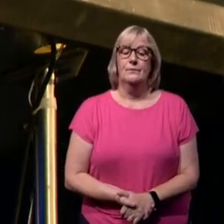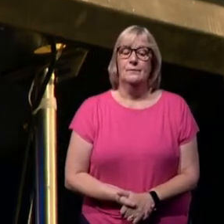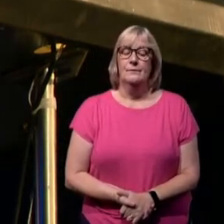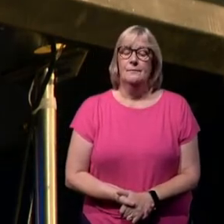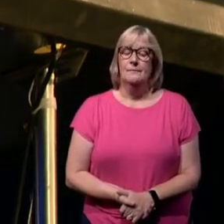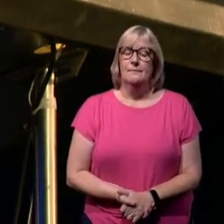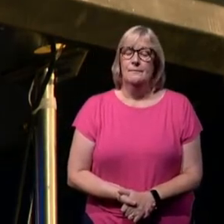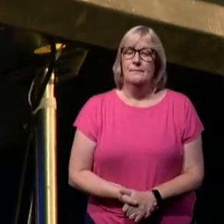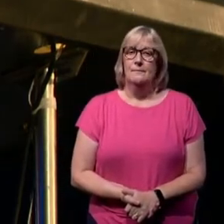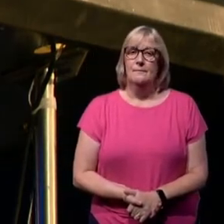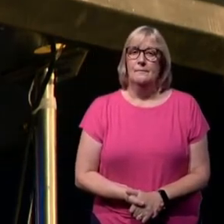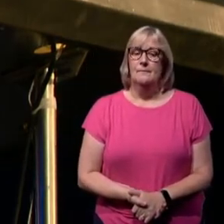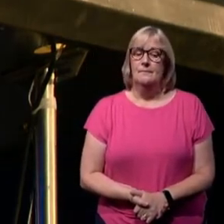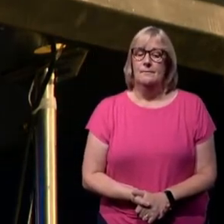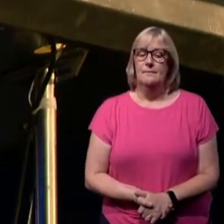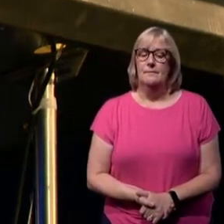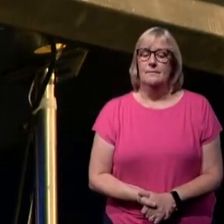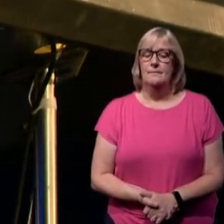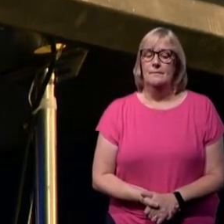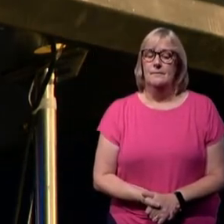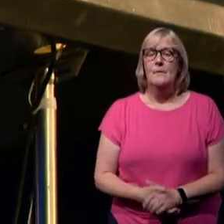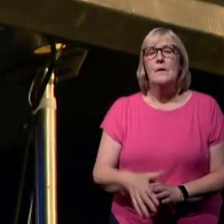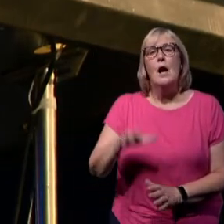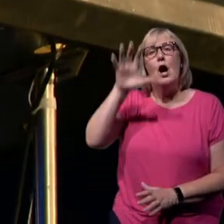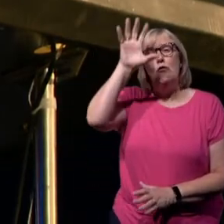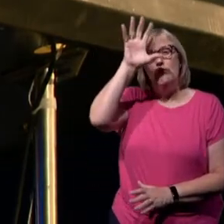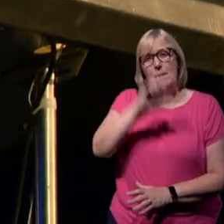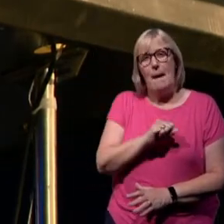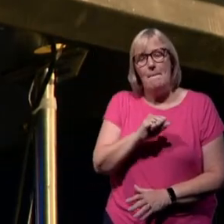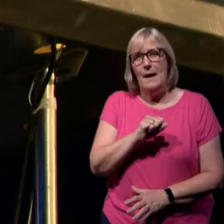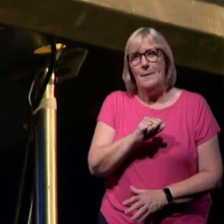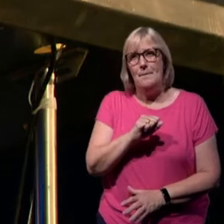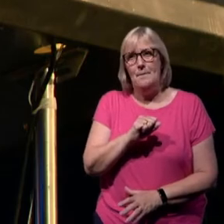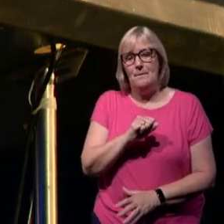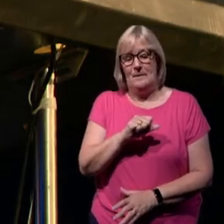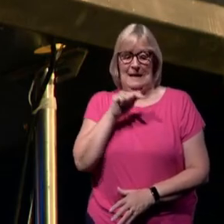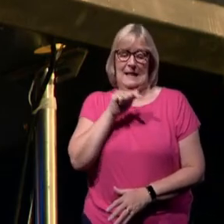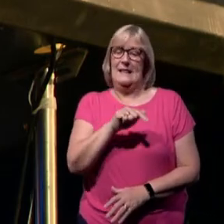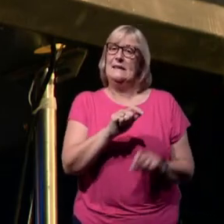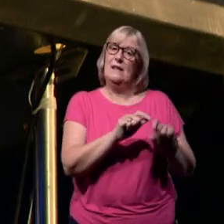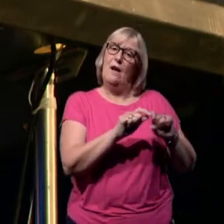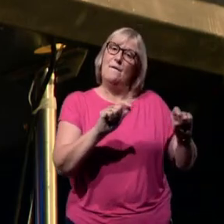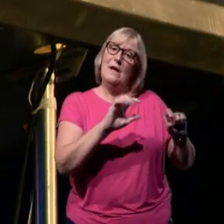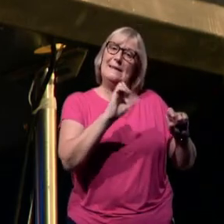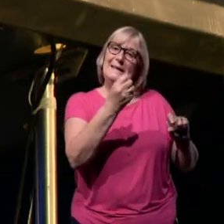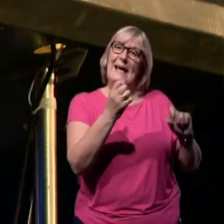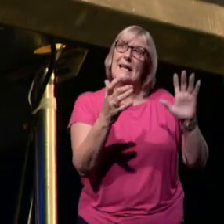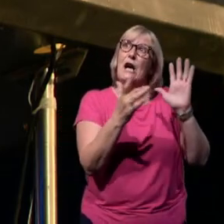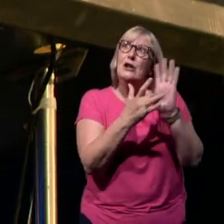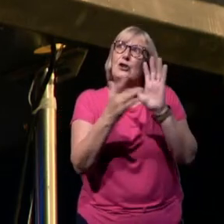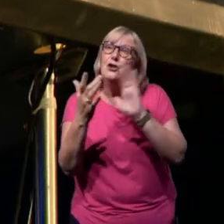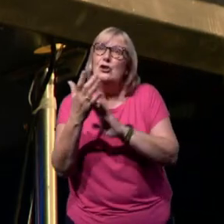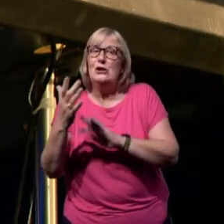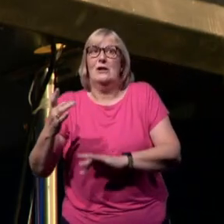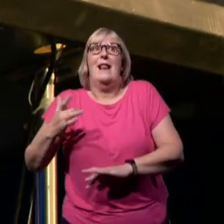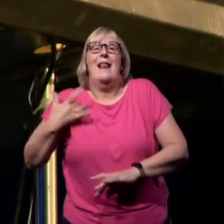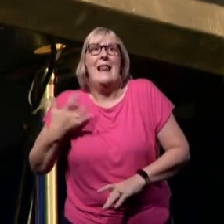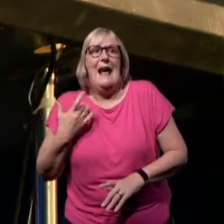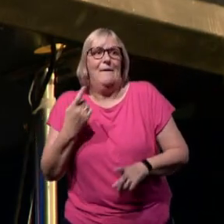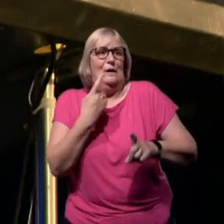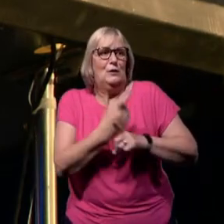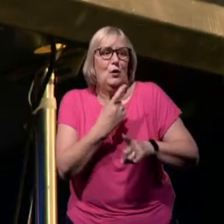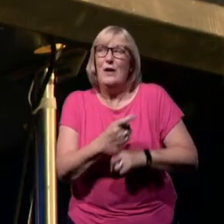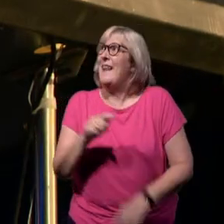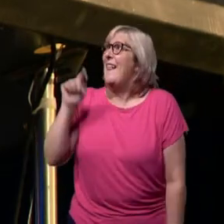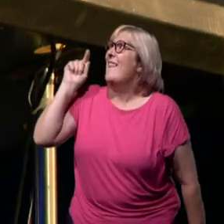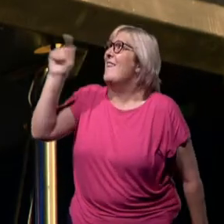remind ourselves that the life Jesus talks about here in verse 10 really is worth it. This